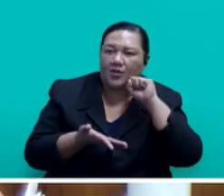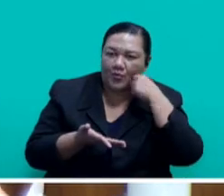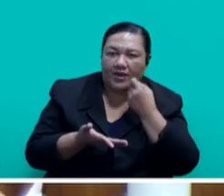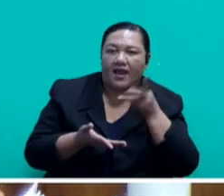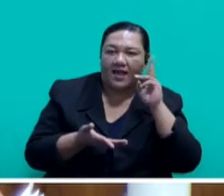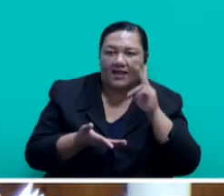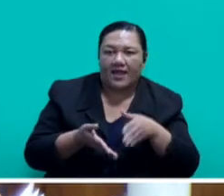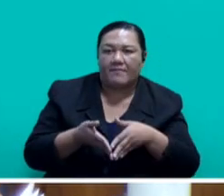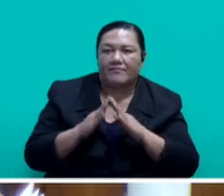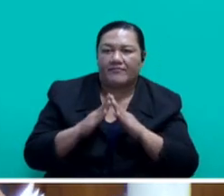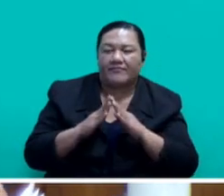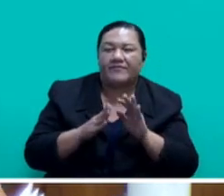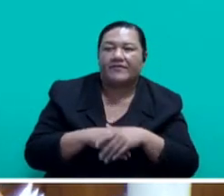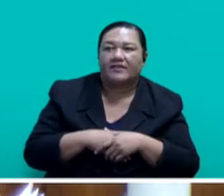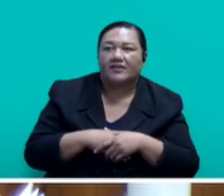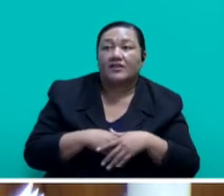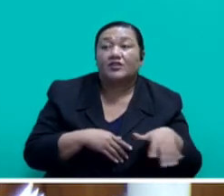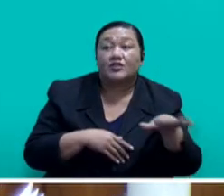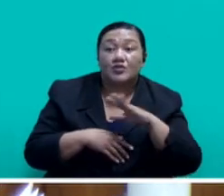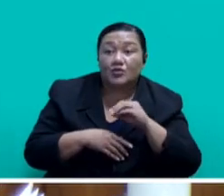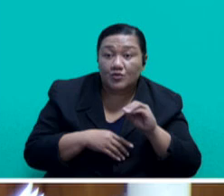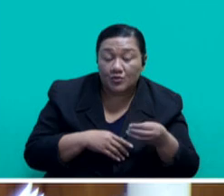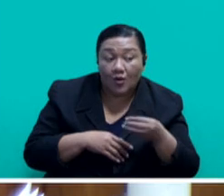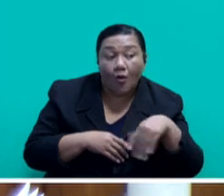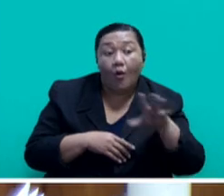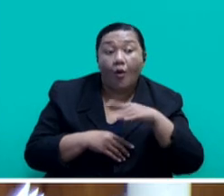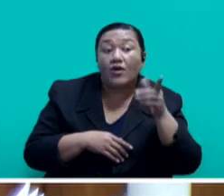teachers are there. All we need to do is to reappoint them.